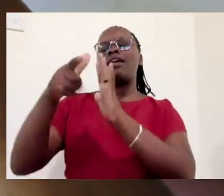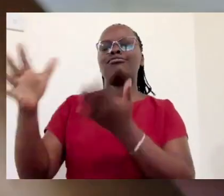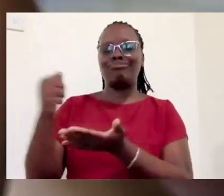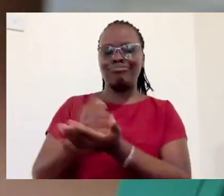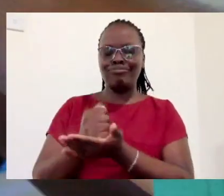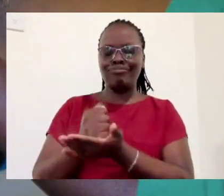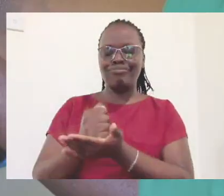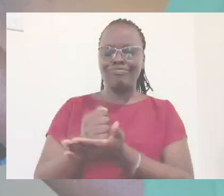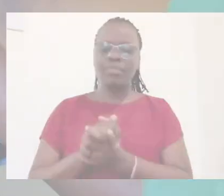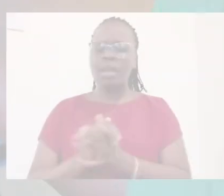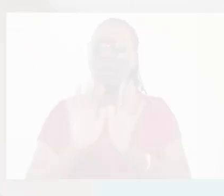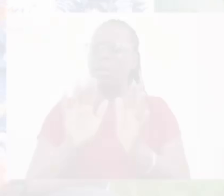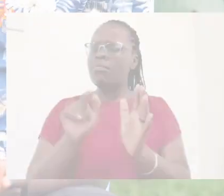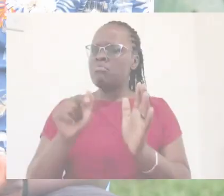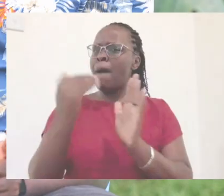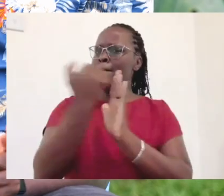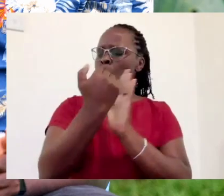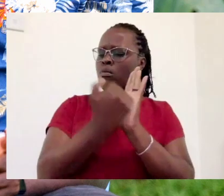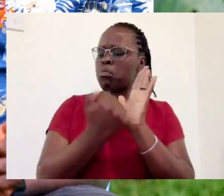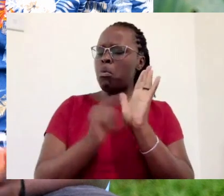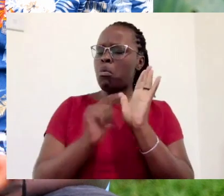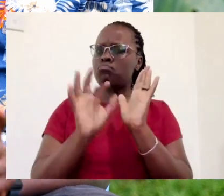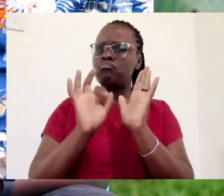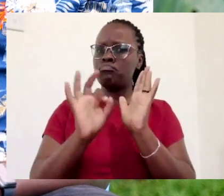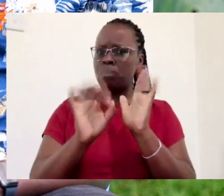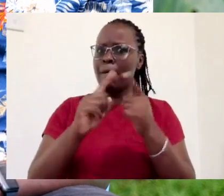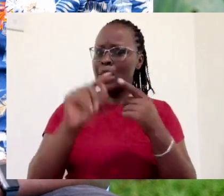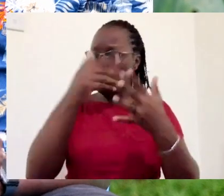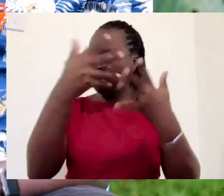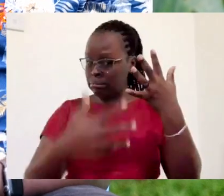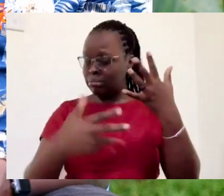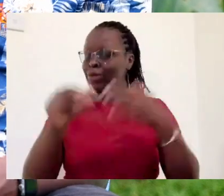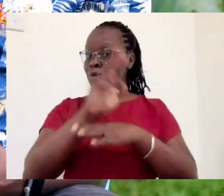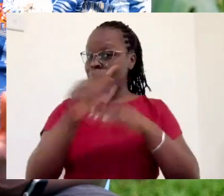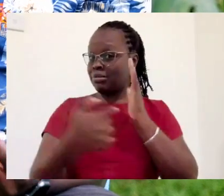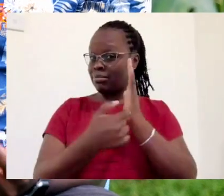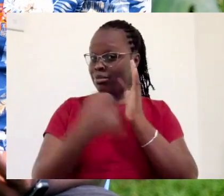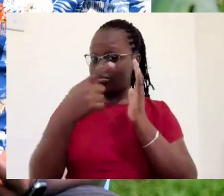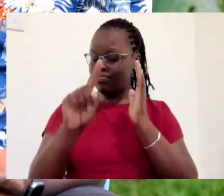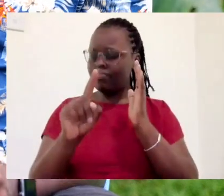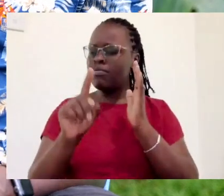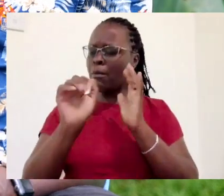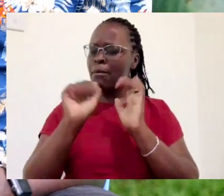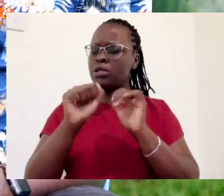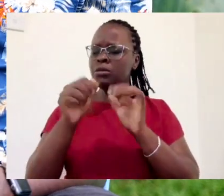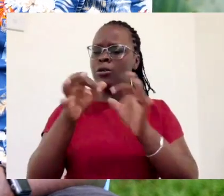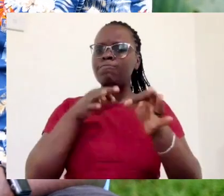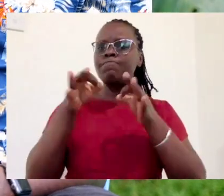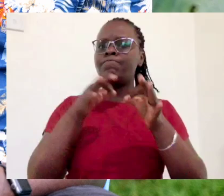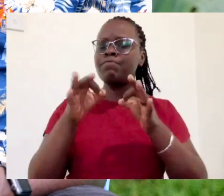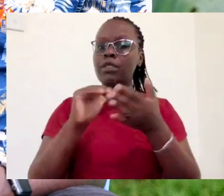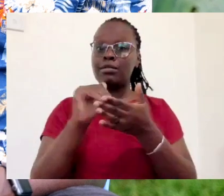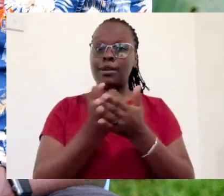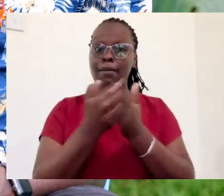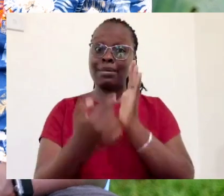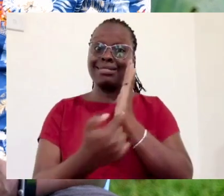be employable. Yeah. And at the backbone of all these programs that you're talking about, technology plays a crucial part. Could you tell us about